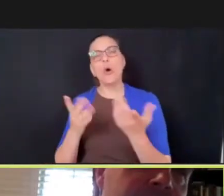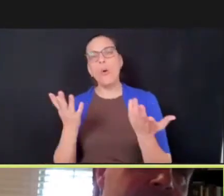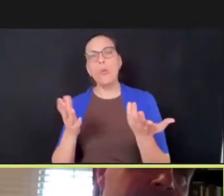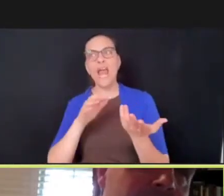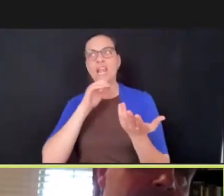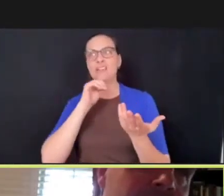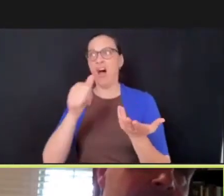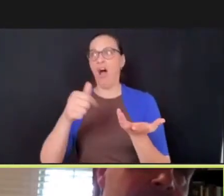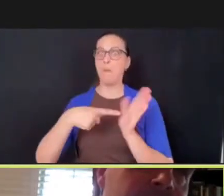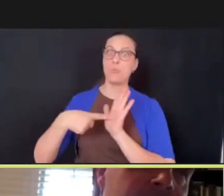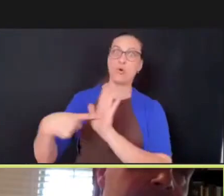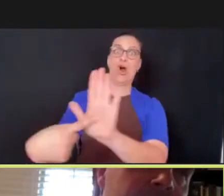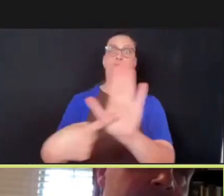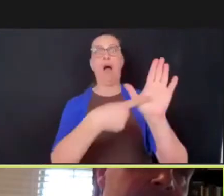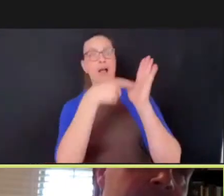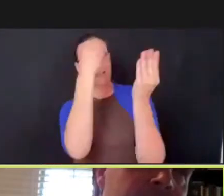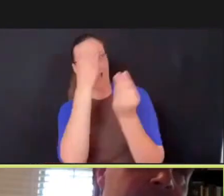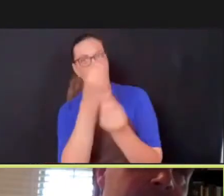specifically